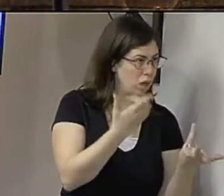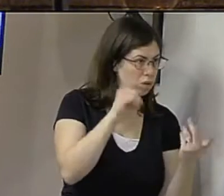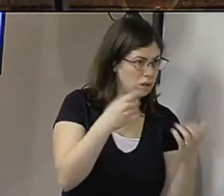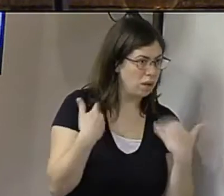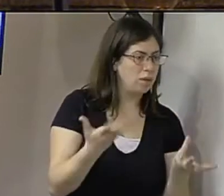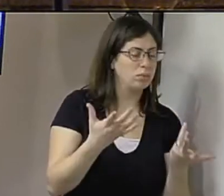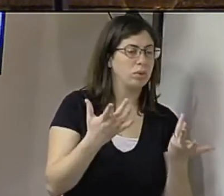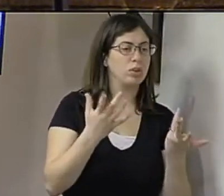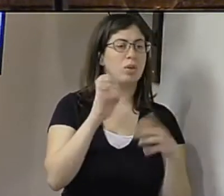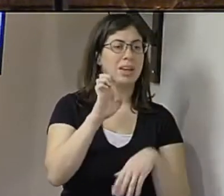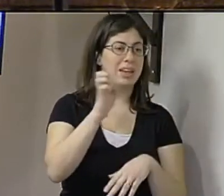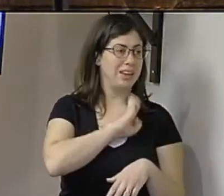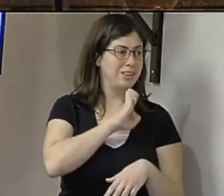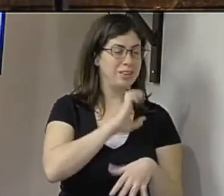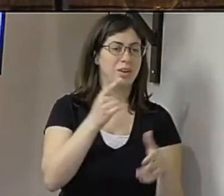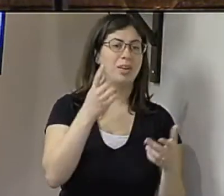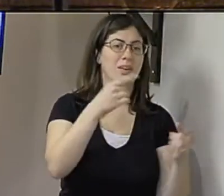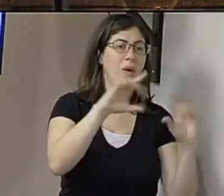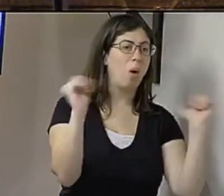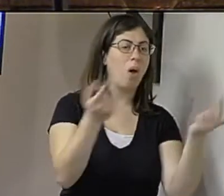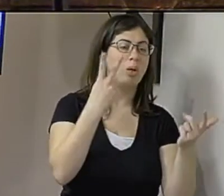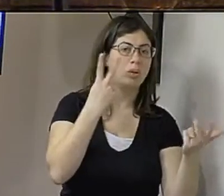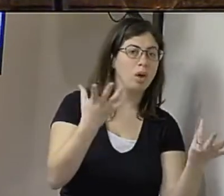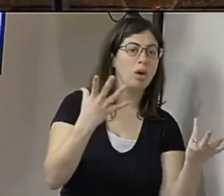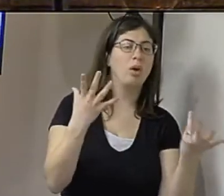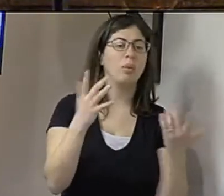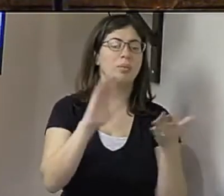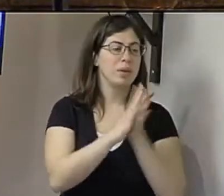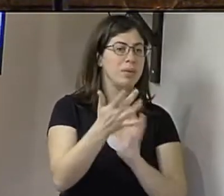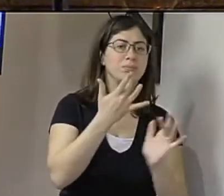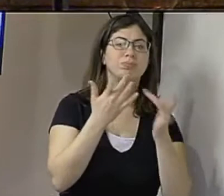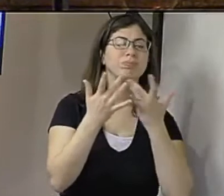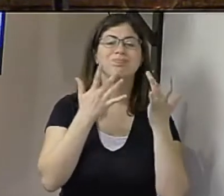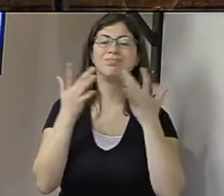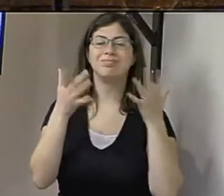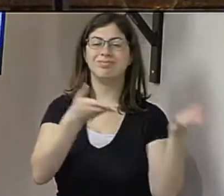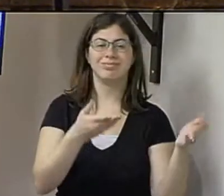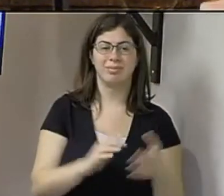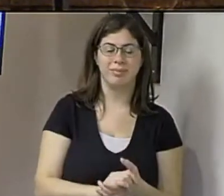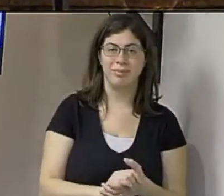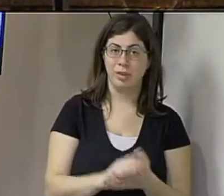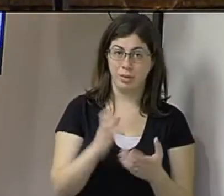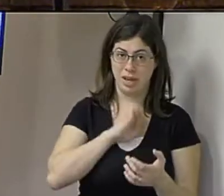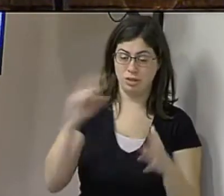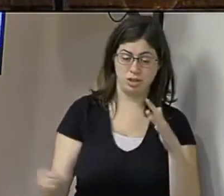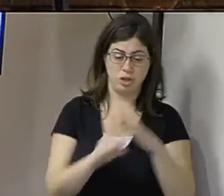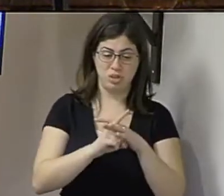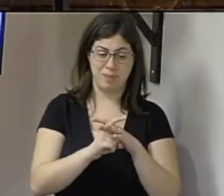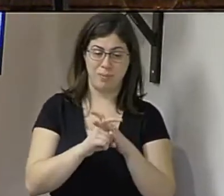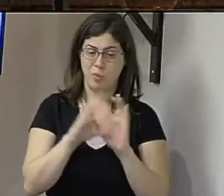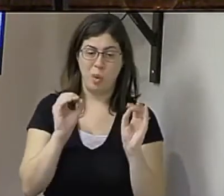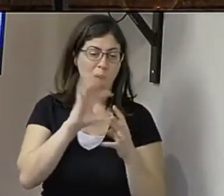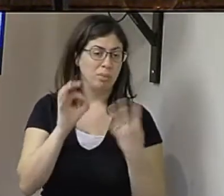Now Esther was winning favor in the eyes of all who saw her. All right, so she shows up. She doesn't have a choice